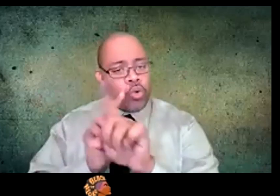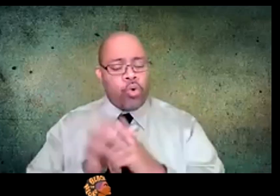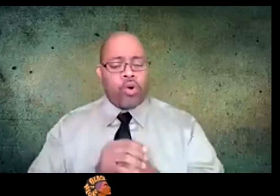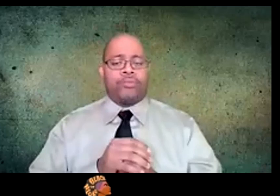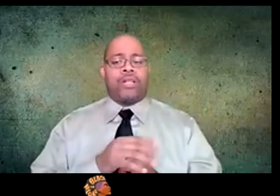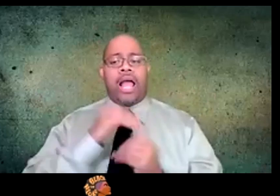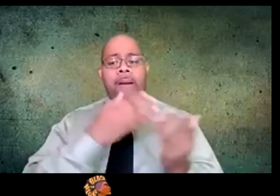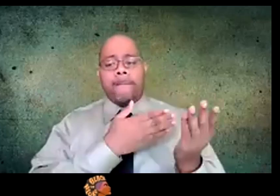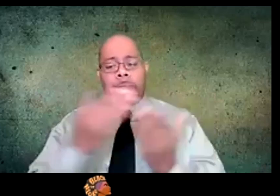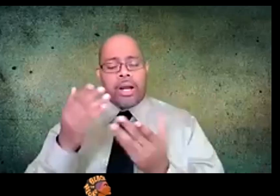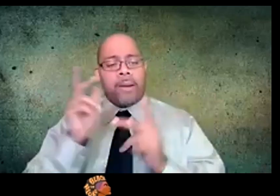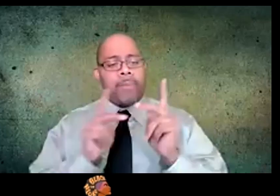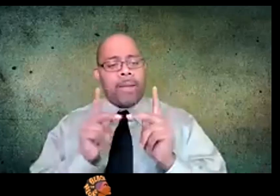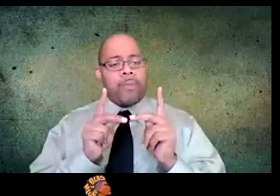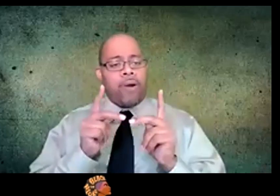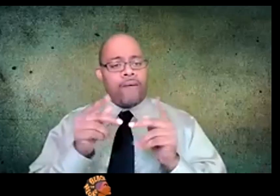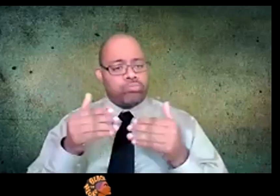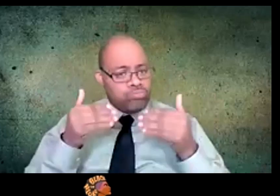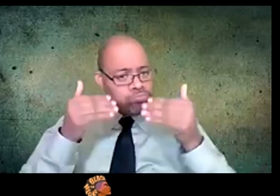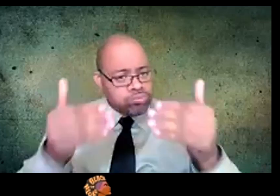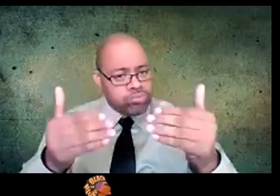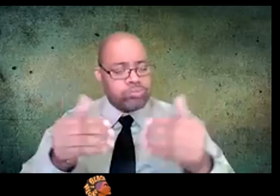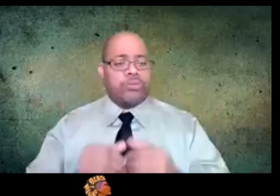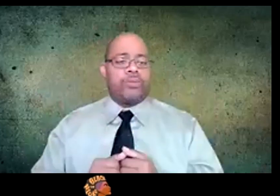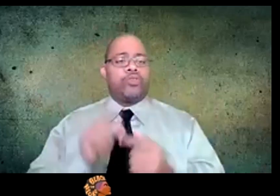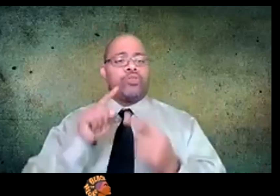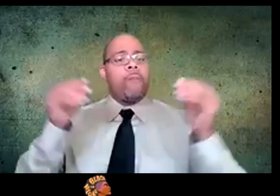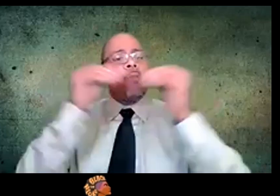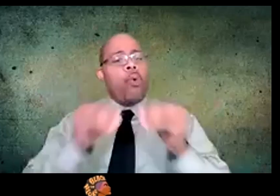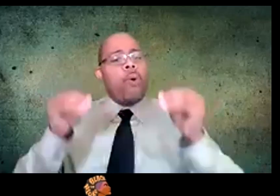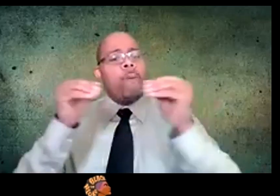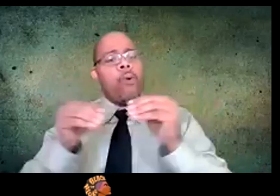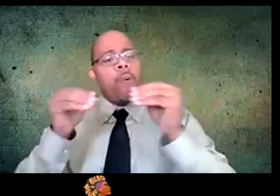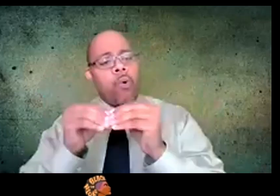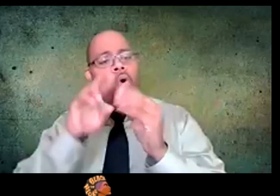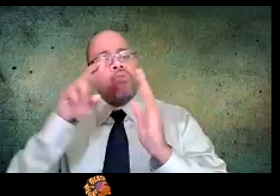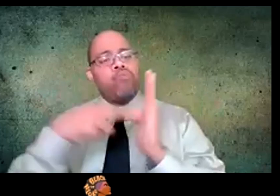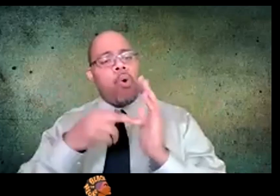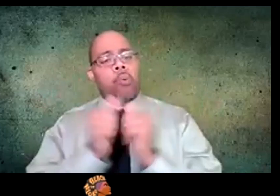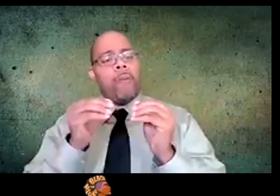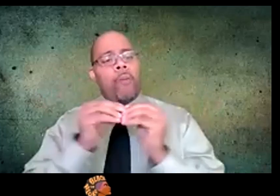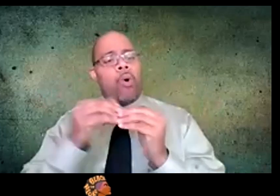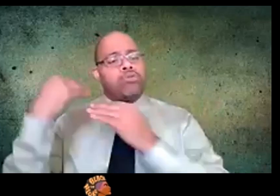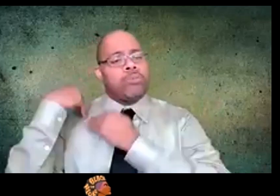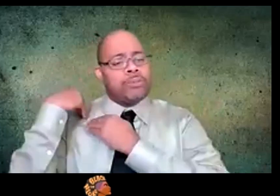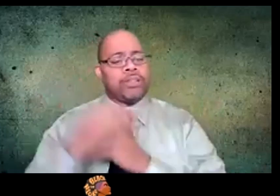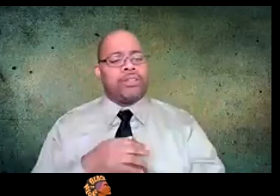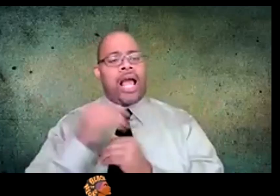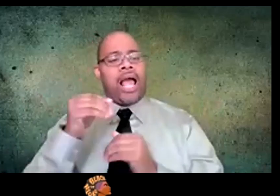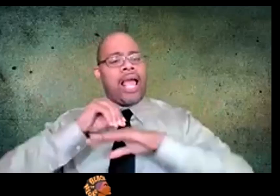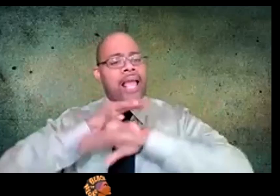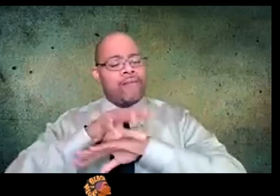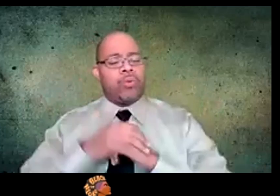and bring folks forward into more and more roles with more and more responsibility and influence